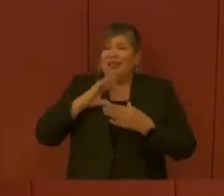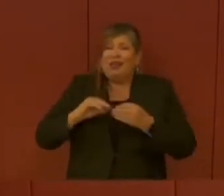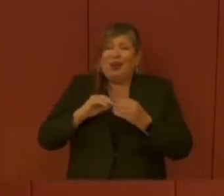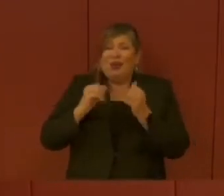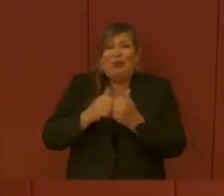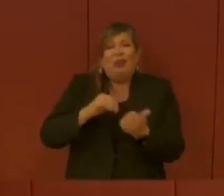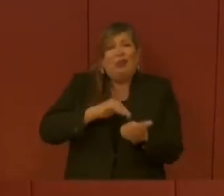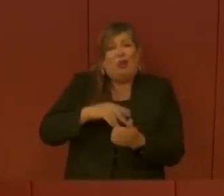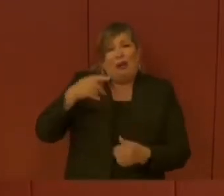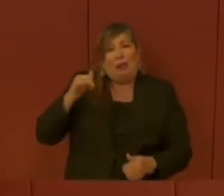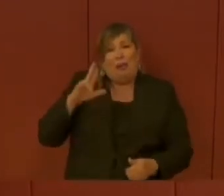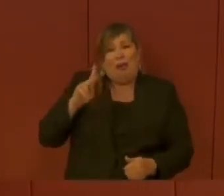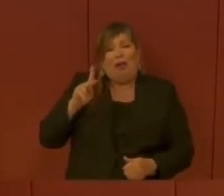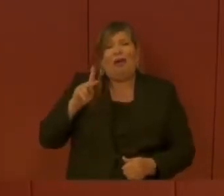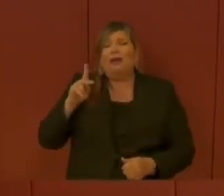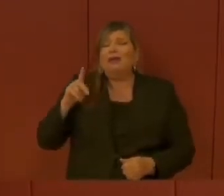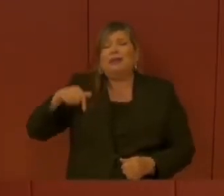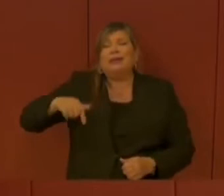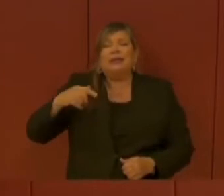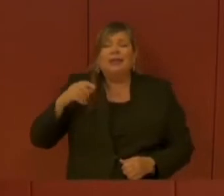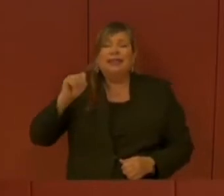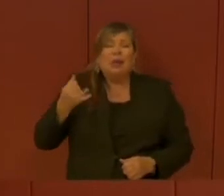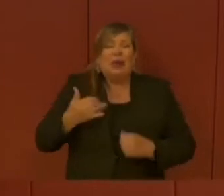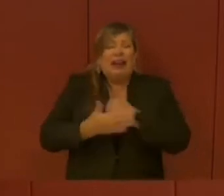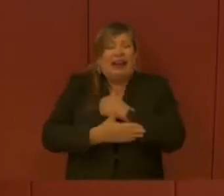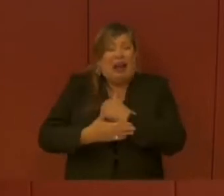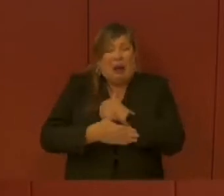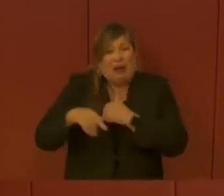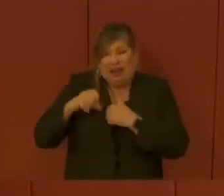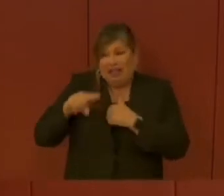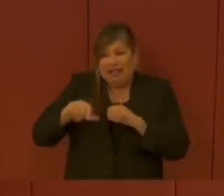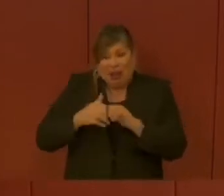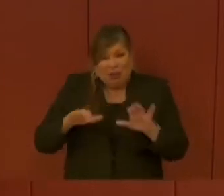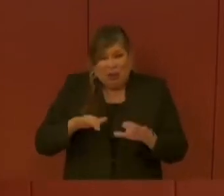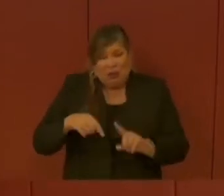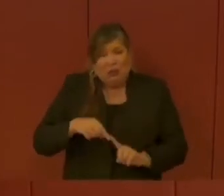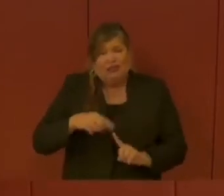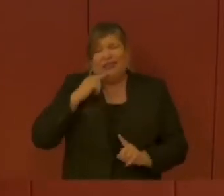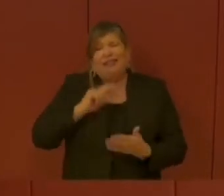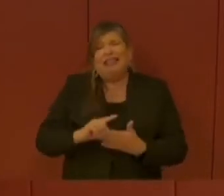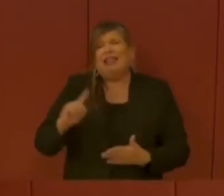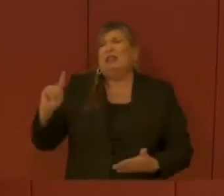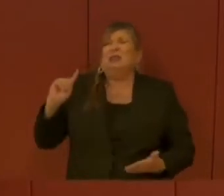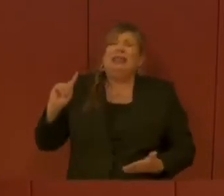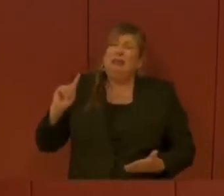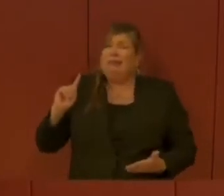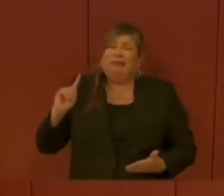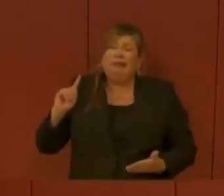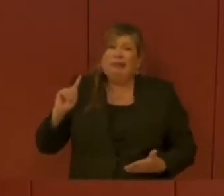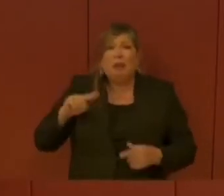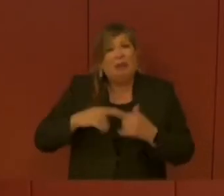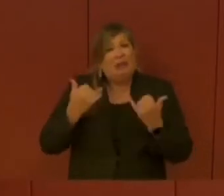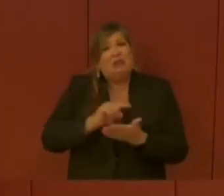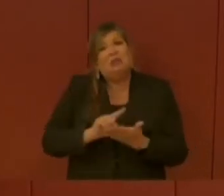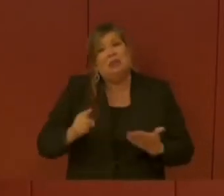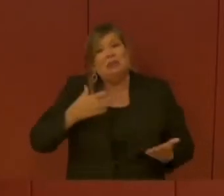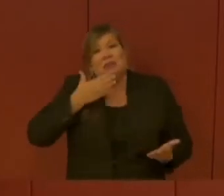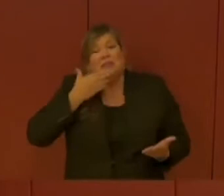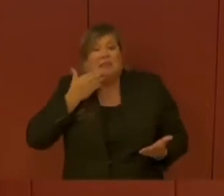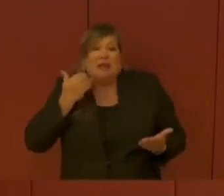last week, forgive me, doctor, said, not as well as this week. And I was encouraged by that, but